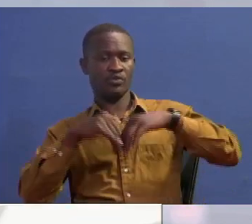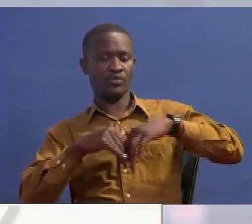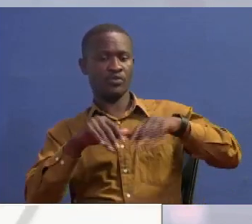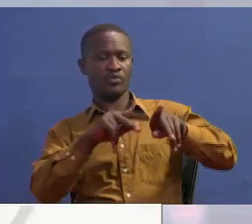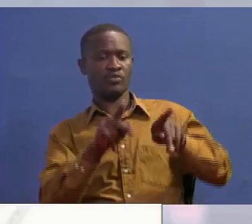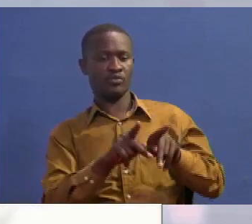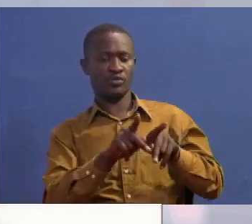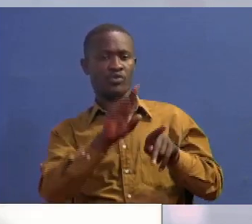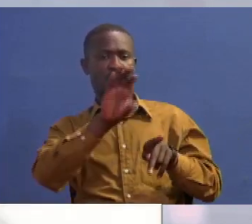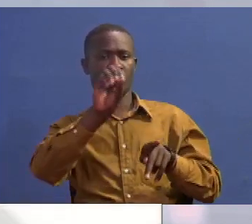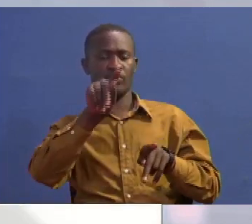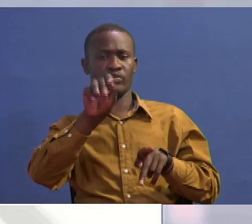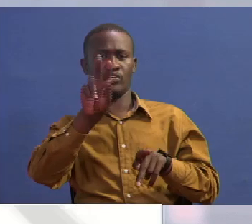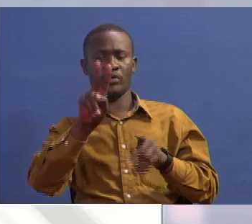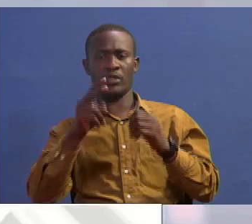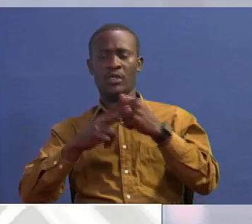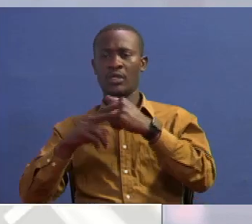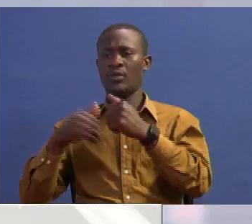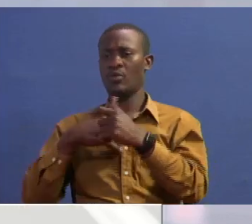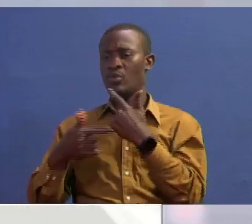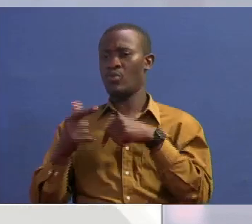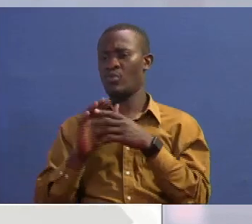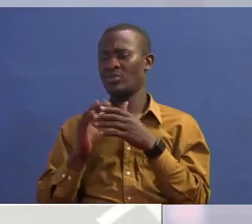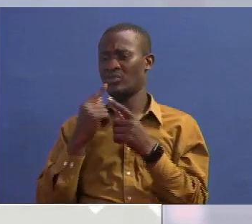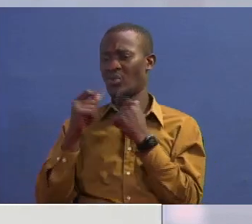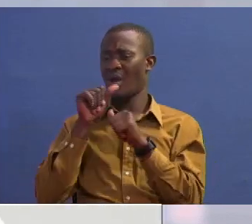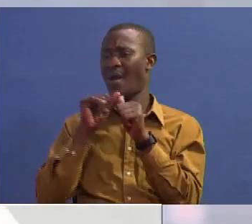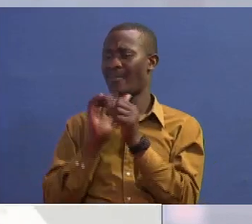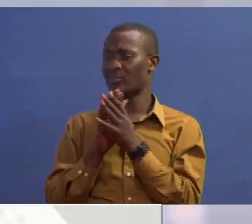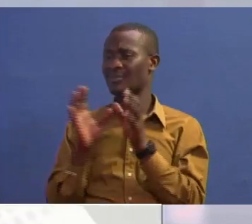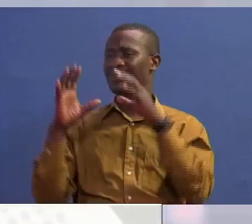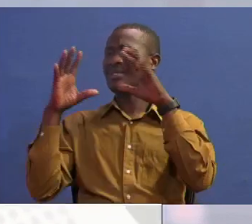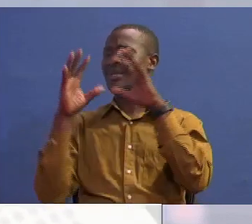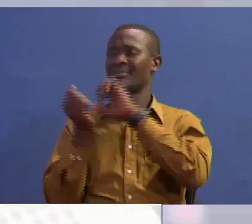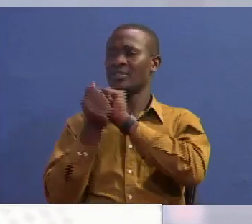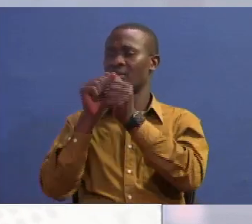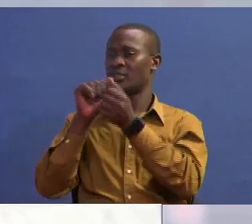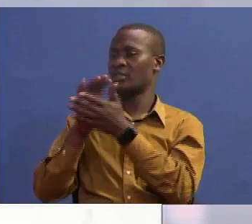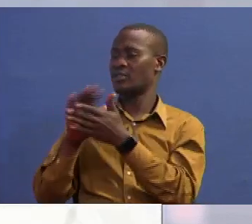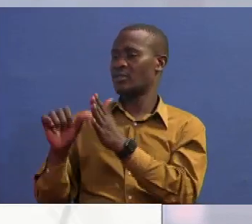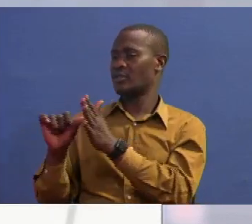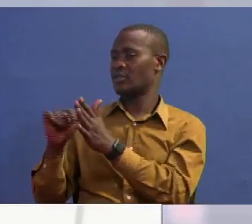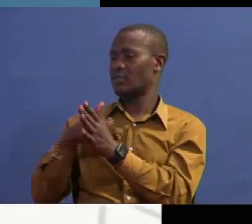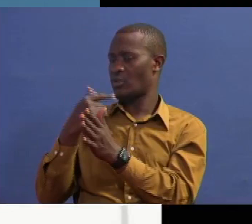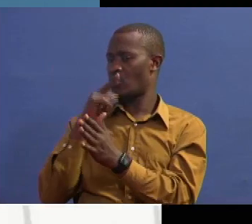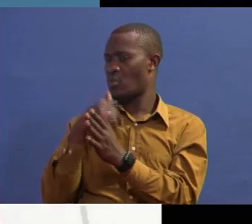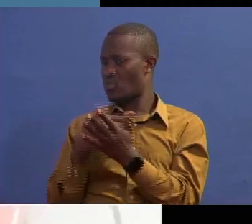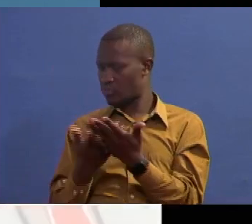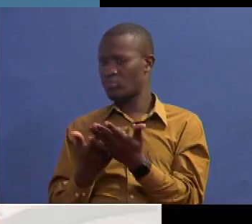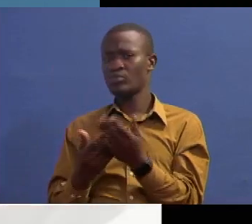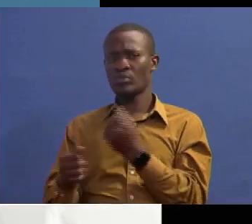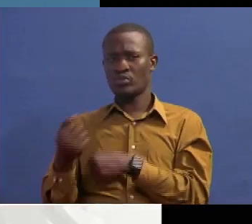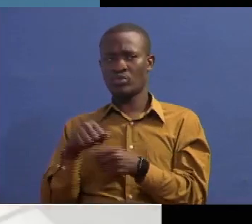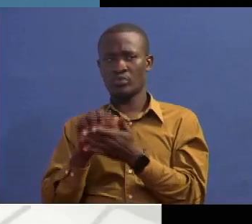like, COP28, that will deliberate on climate change issues. Ruto, who will participate in the Dubai summit